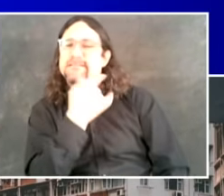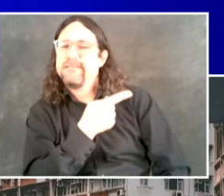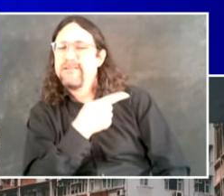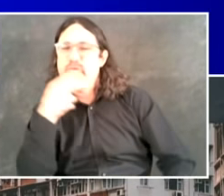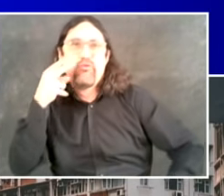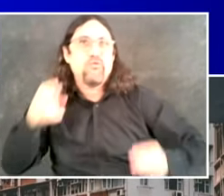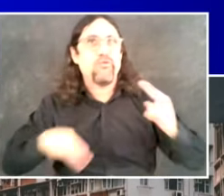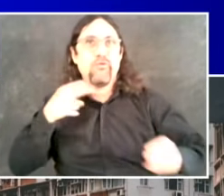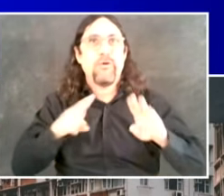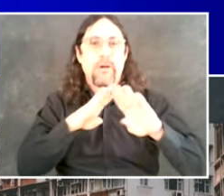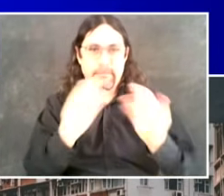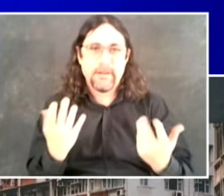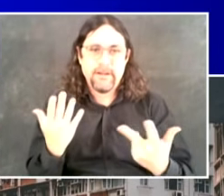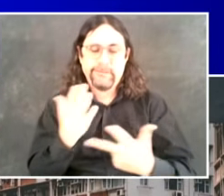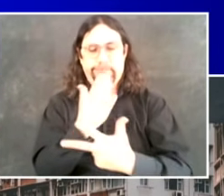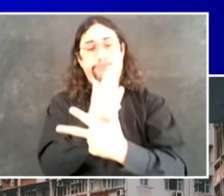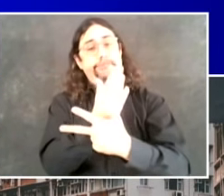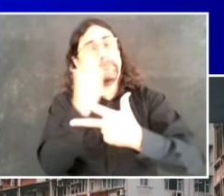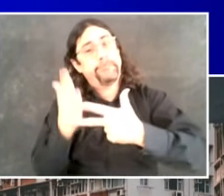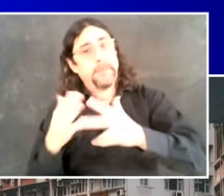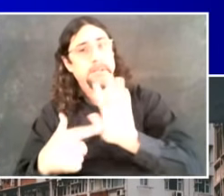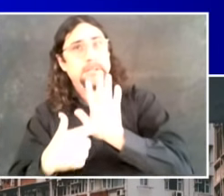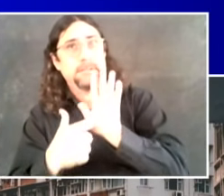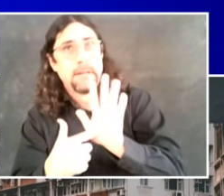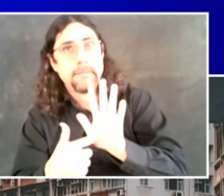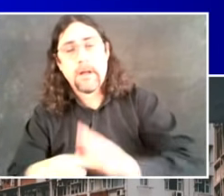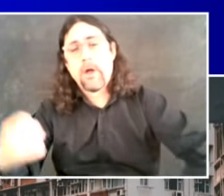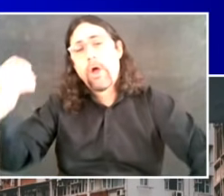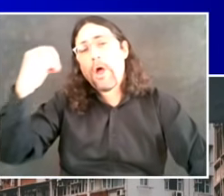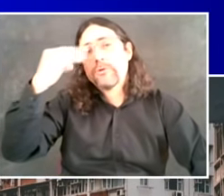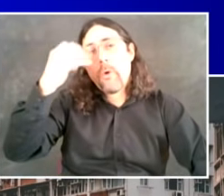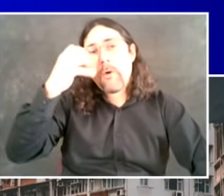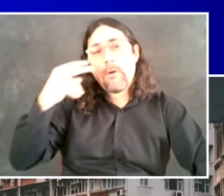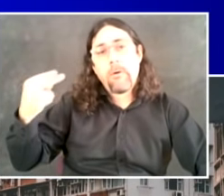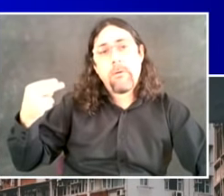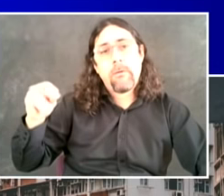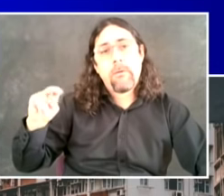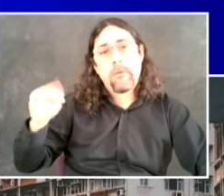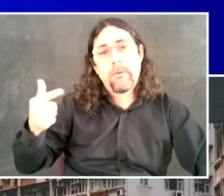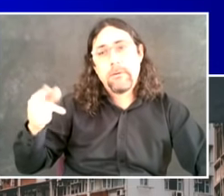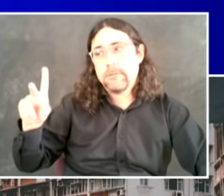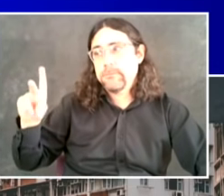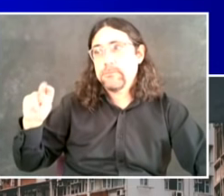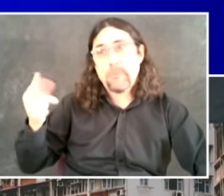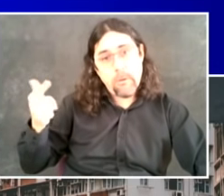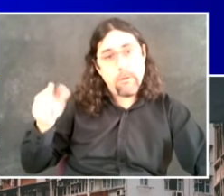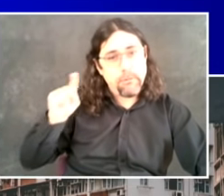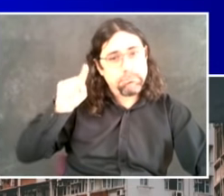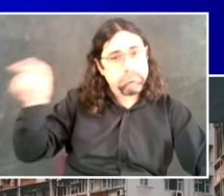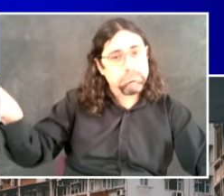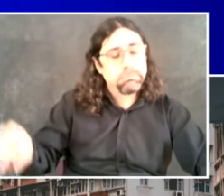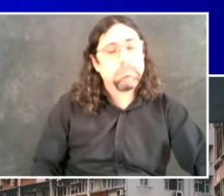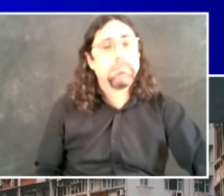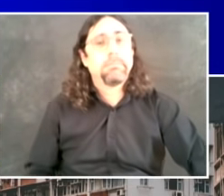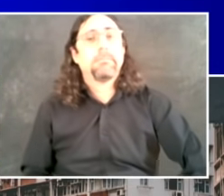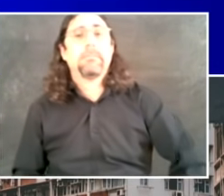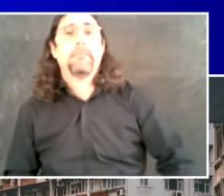Hong Kong is an example of how, even if things look